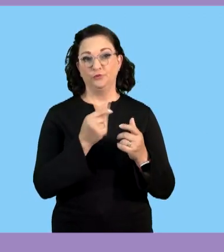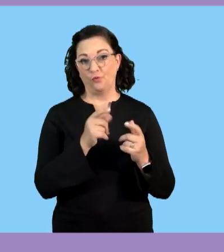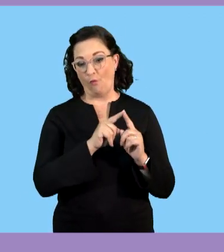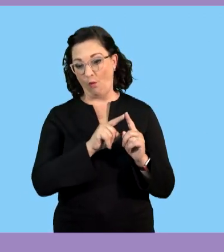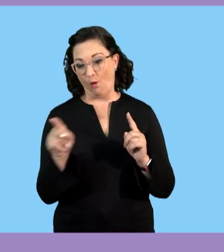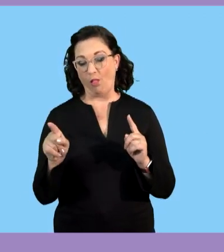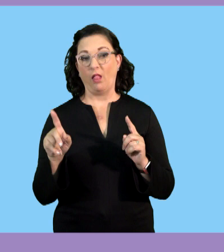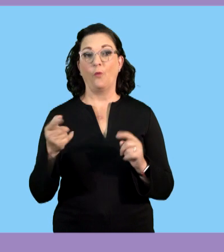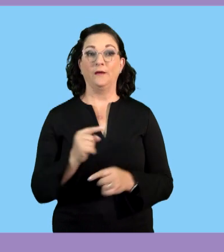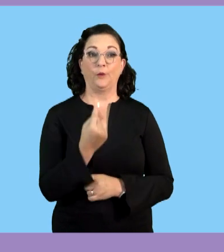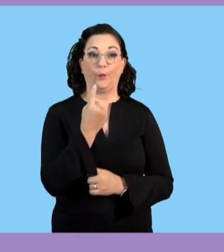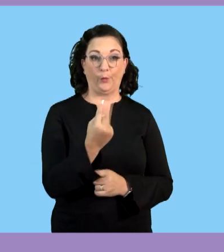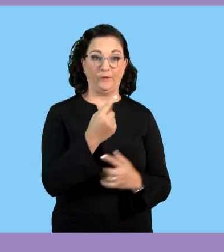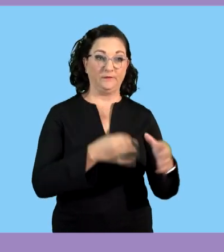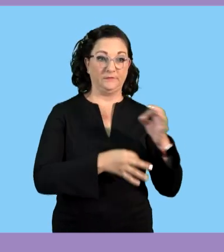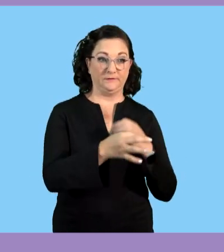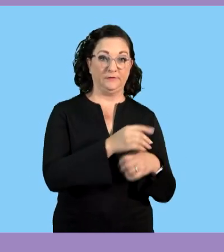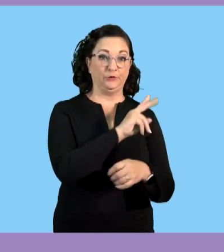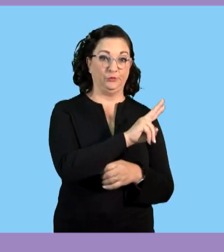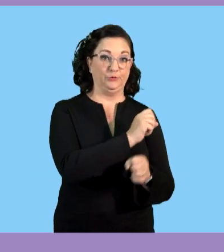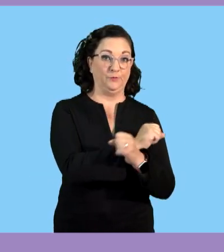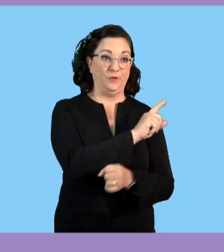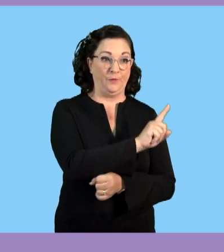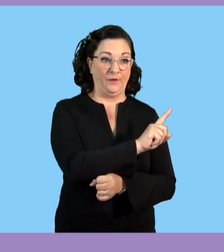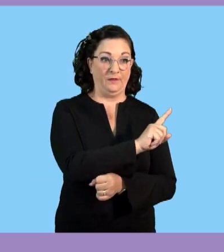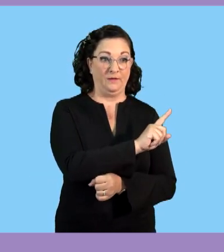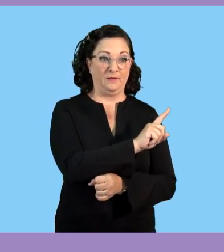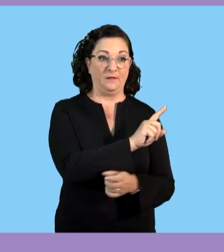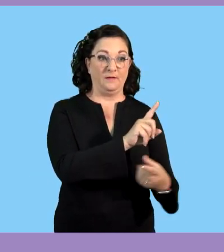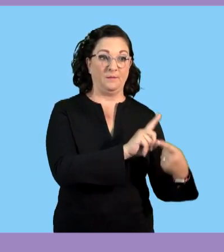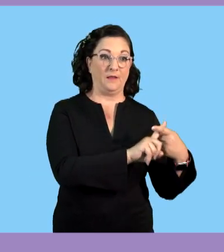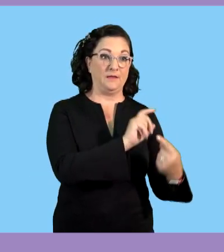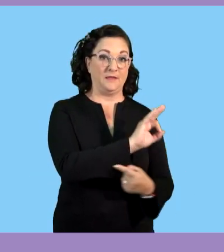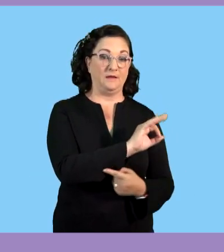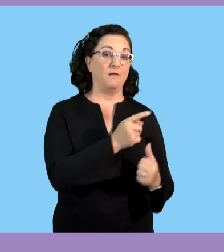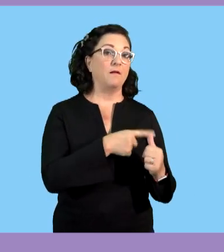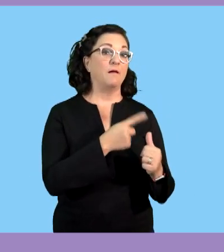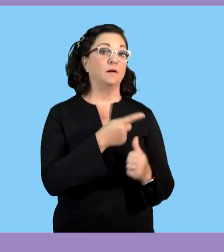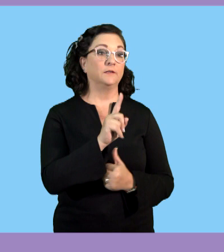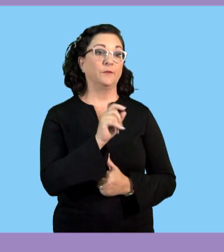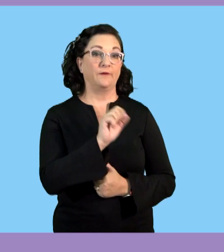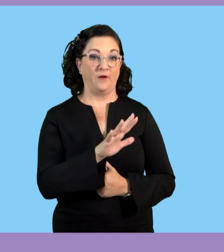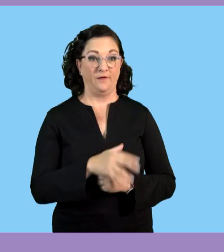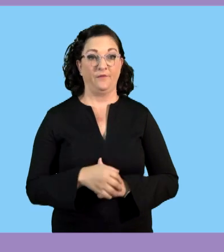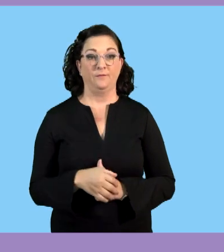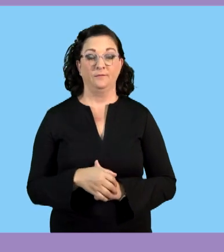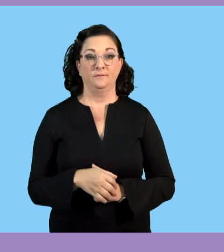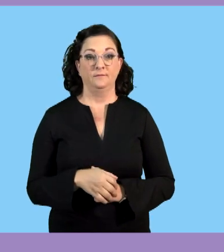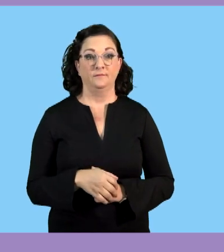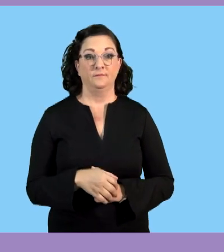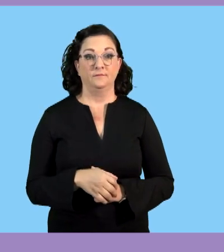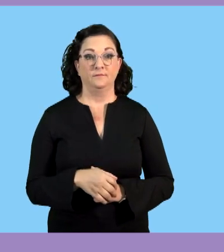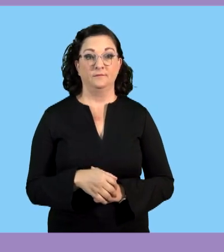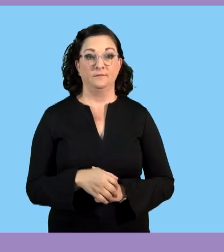values. So when we substitute 1, so when we say 2 multiplied by 1 and we add 3, that answer there is 5. So we